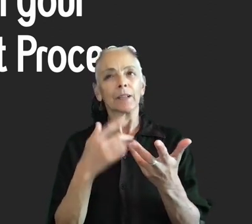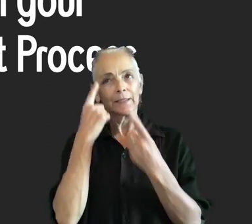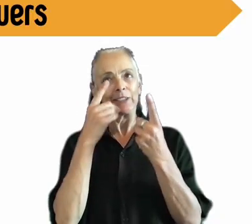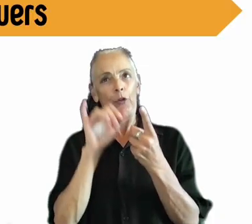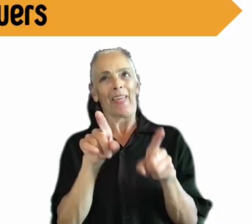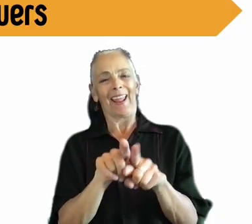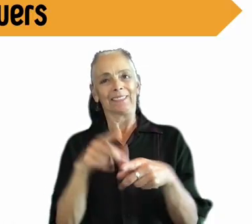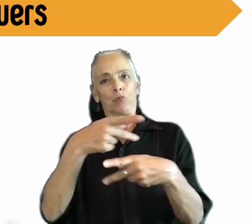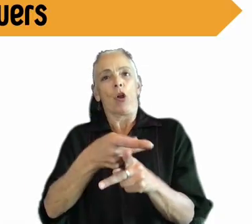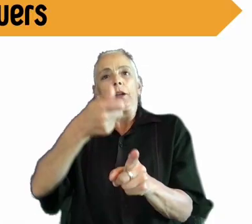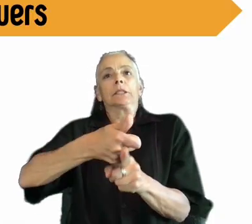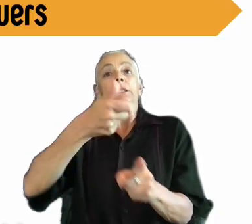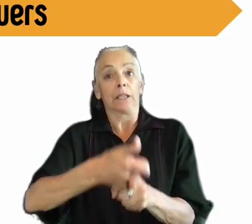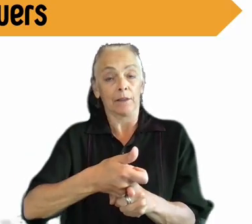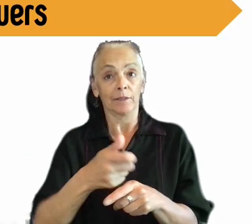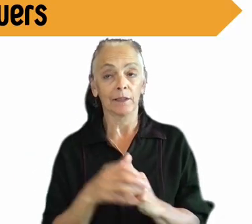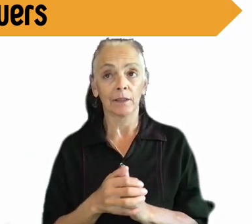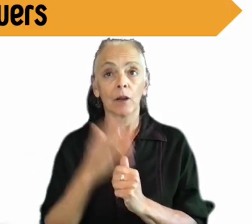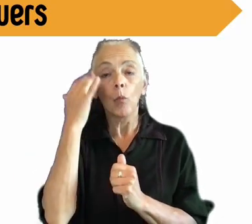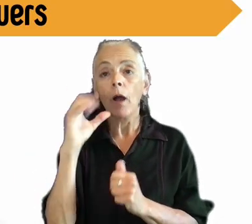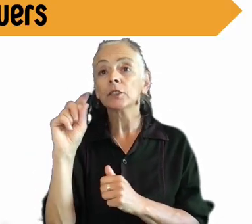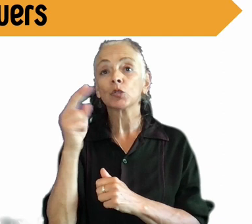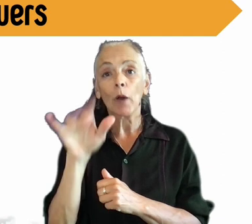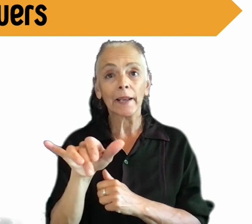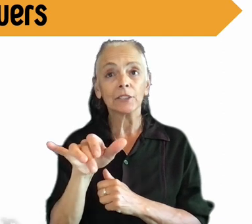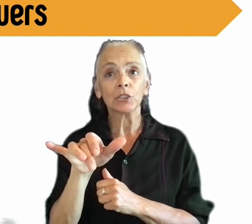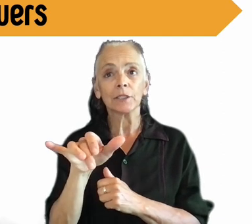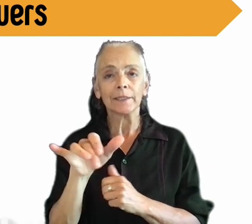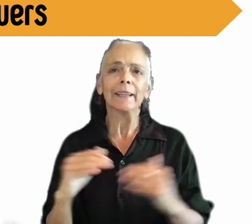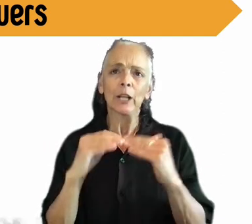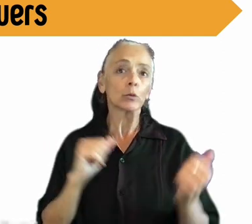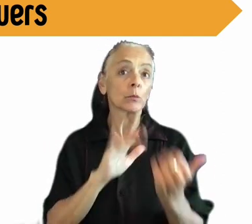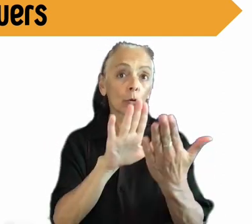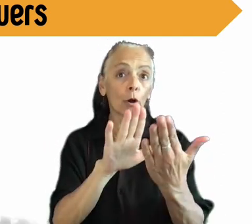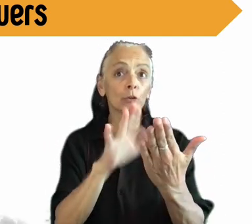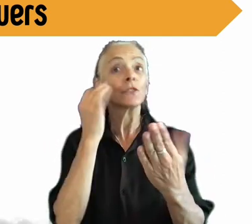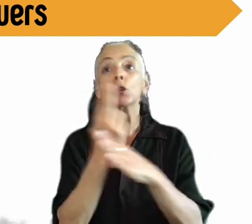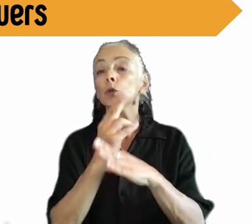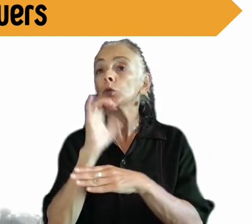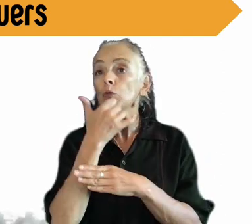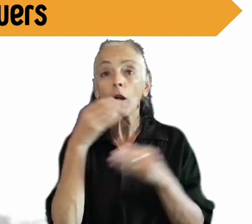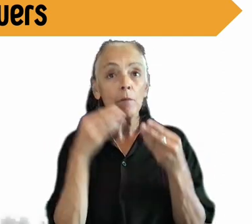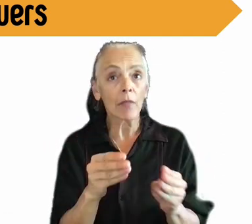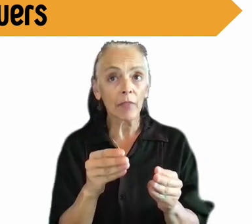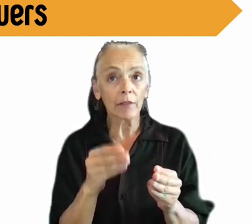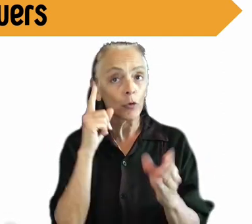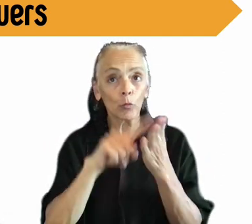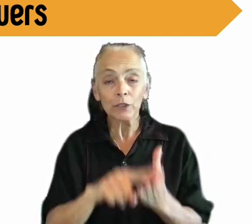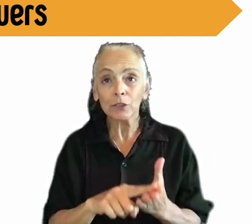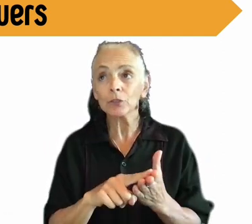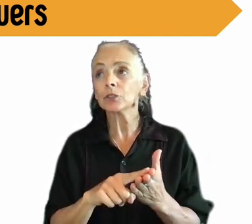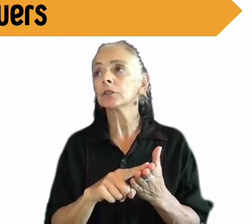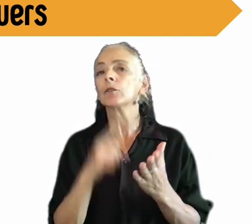itself because strategy is approach if you run a research project using the wrong method for example if you ask